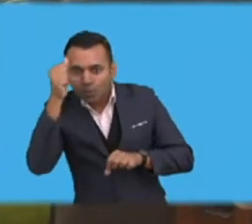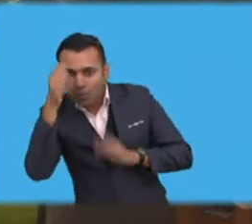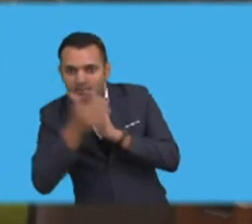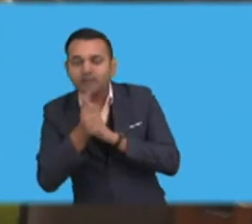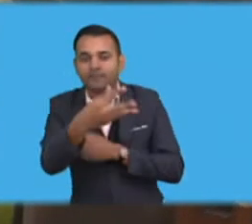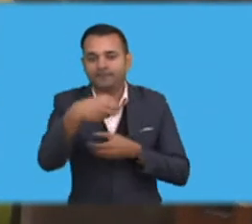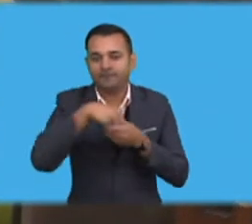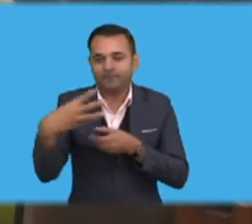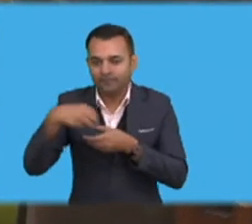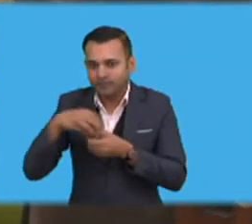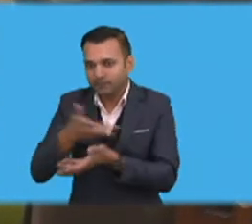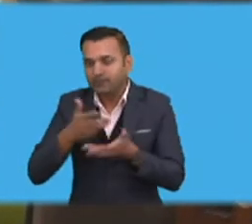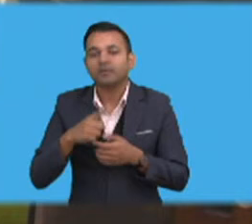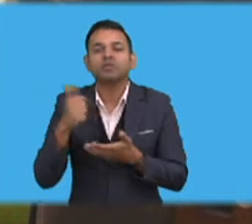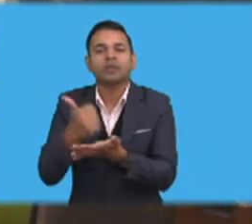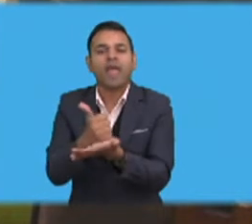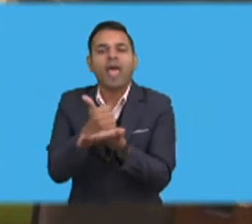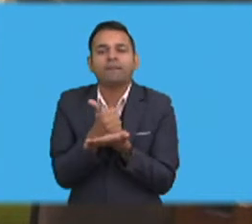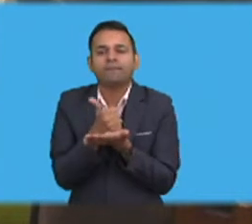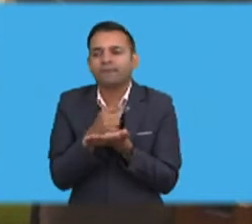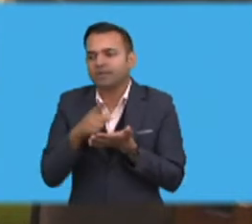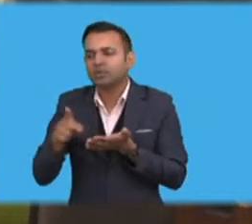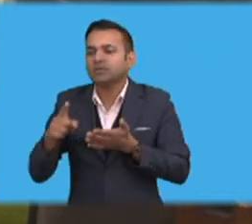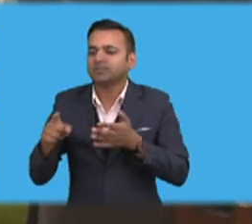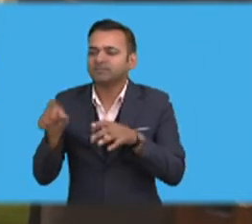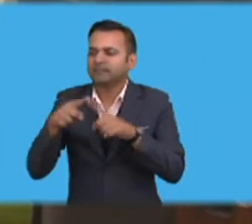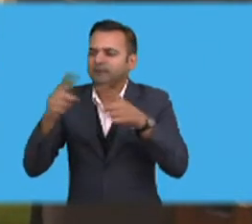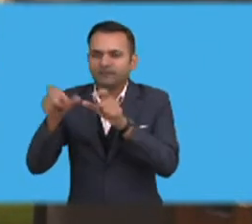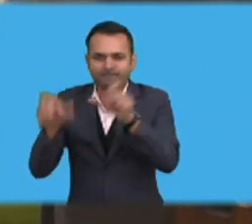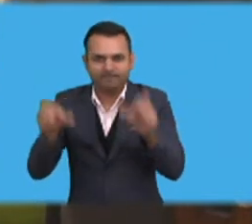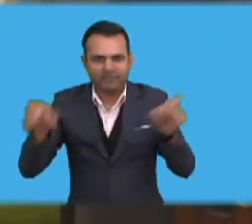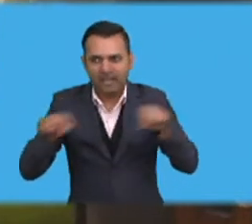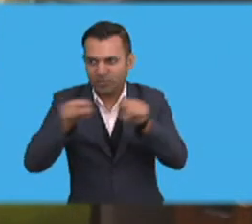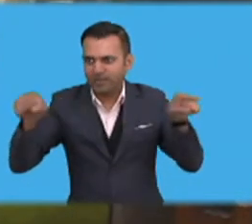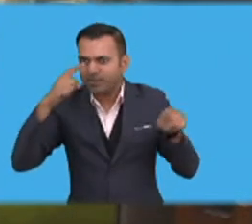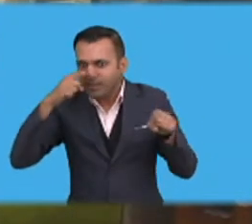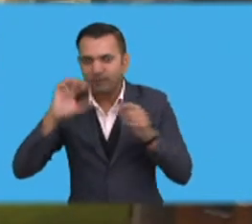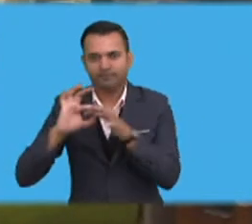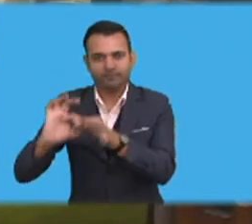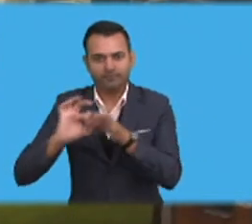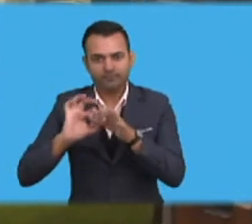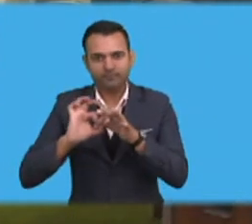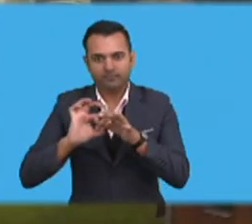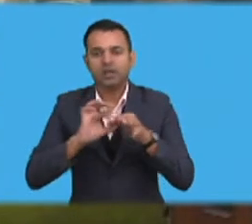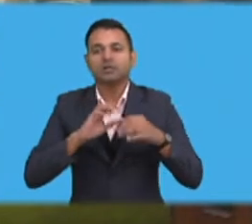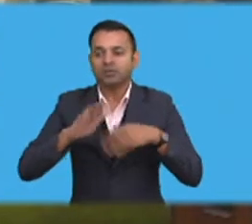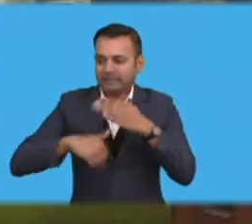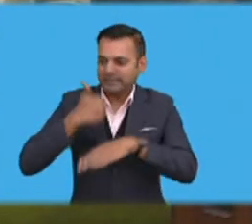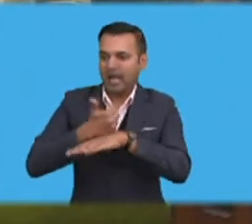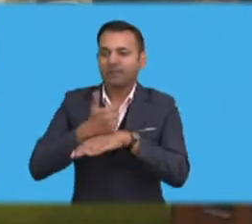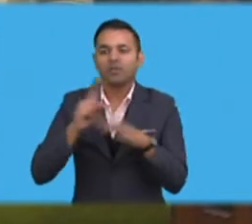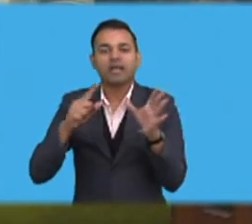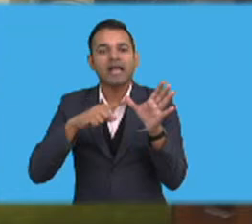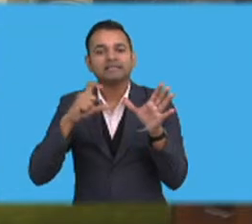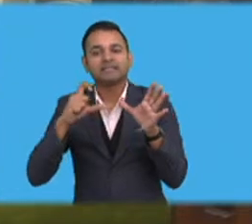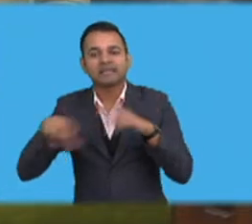and cooperation of the various stakeholder agencies in the smooth and swift establishment of the ACCF, including our Kiwi friends who